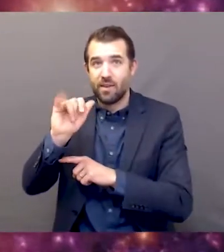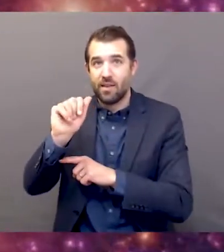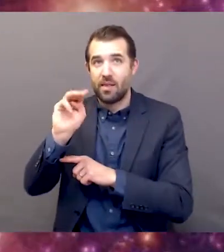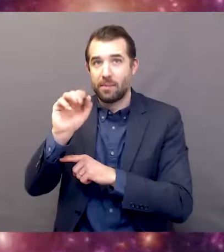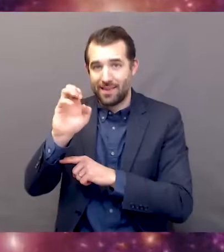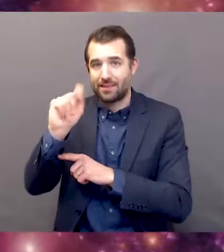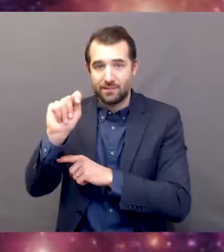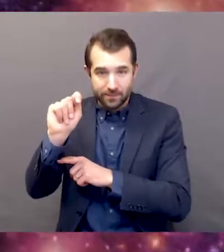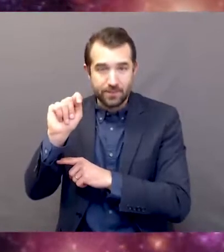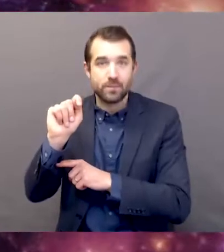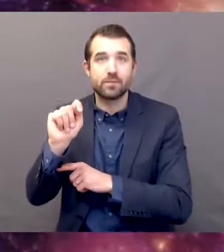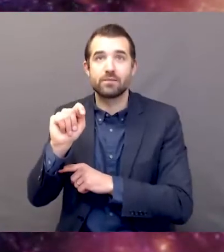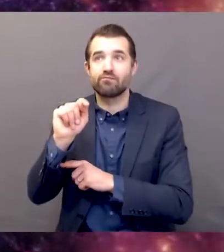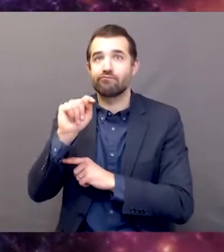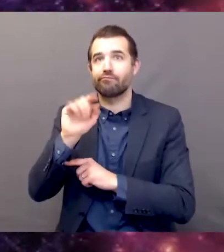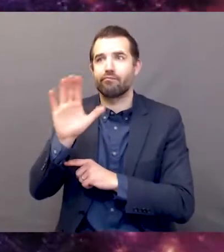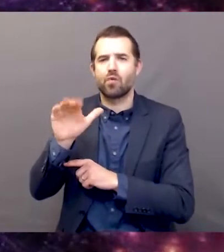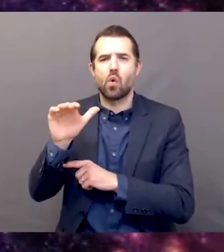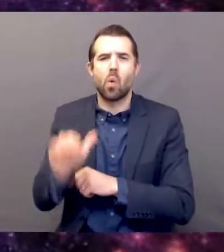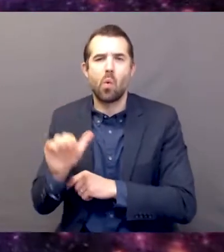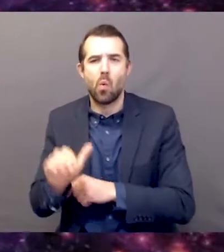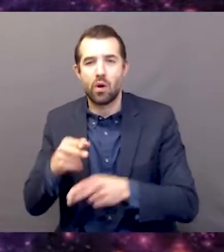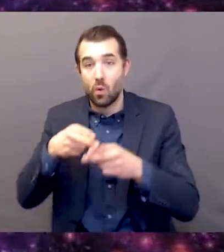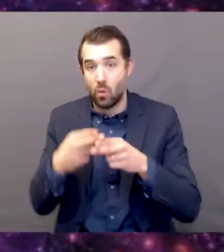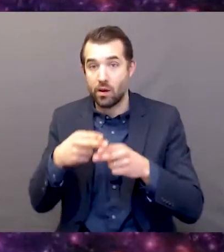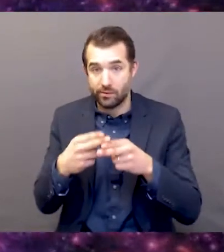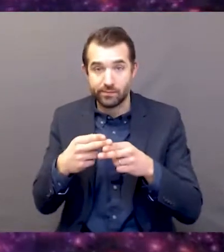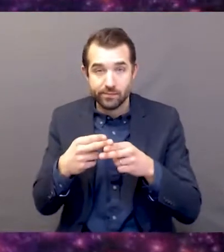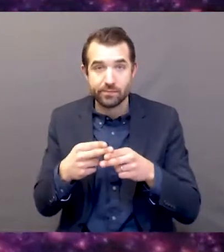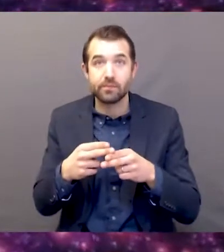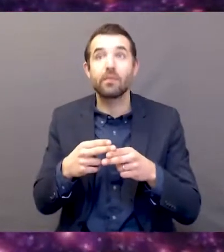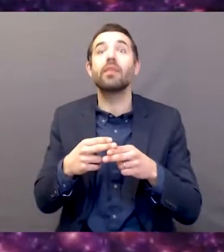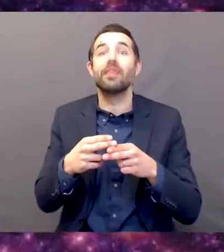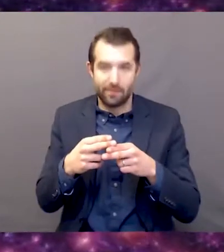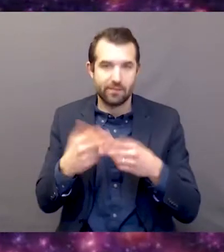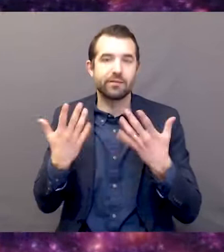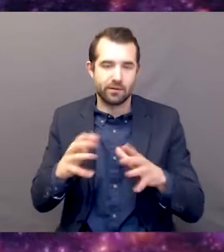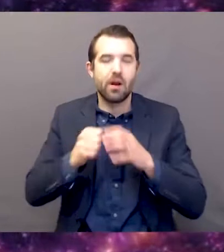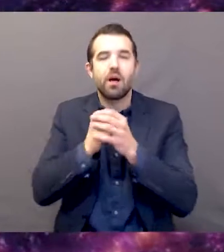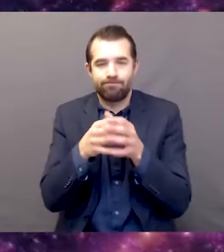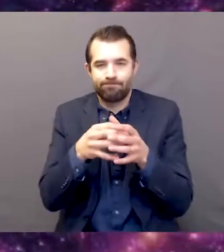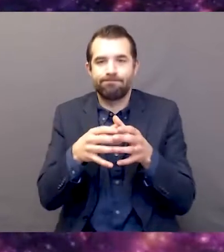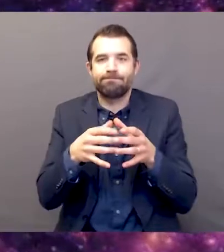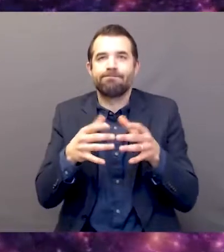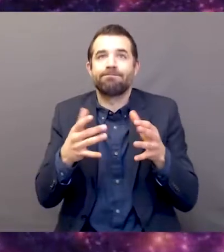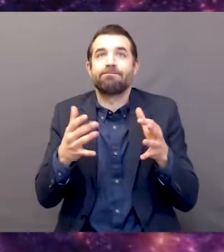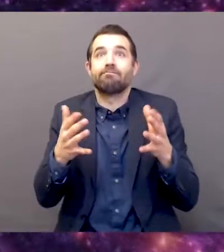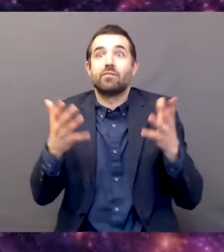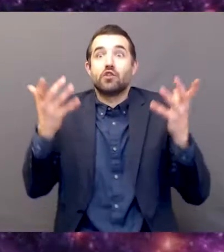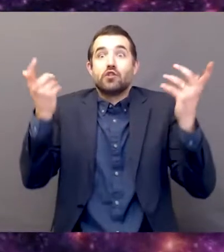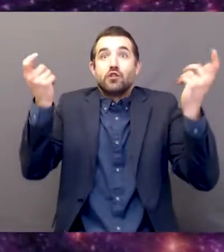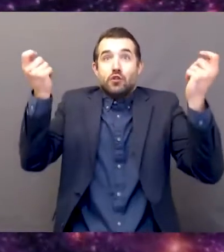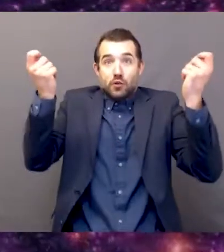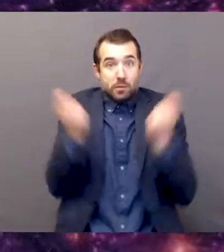The first objects to form have the lowest mass, then larger ones arise from both collapse and merging. Gravity alone is at work in the picture you see